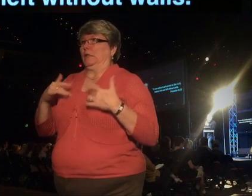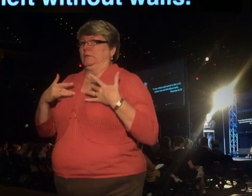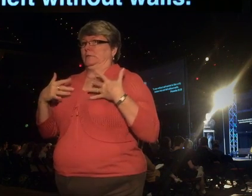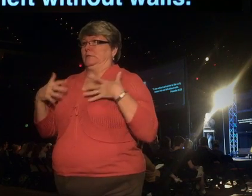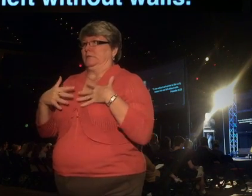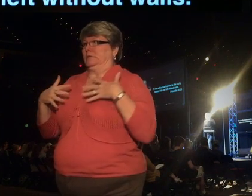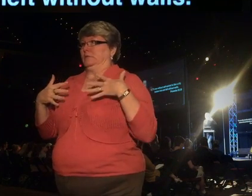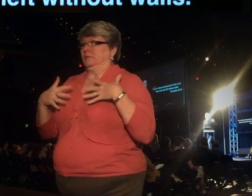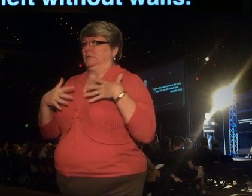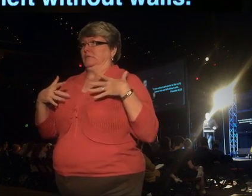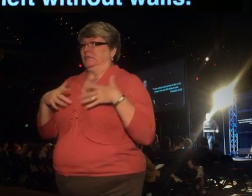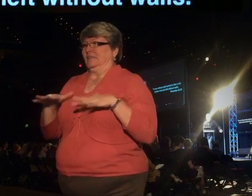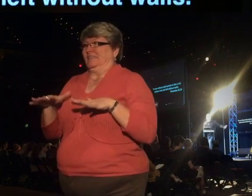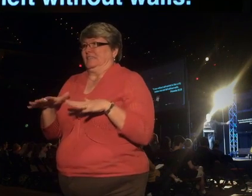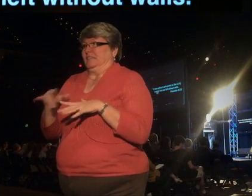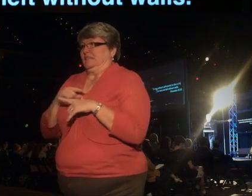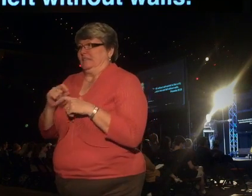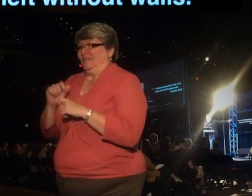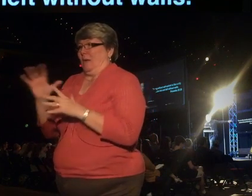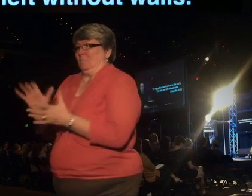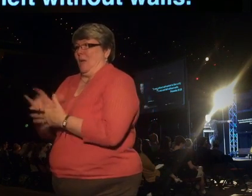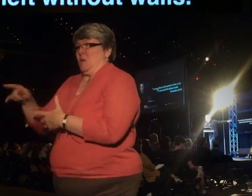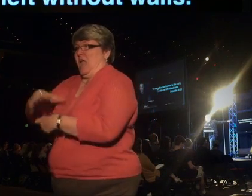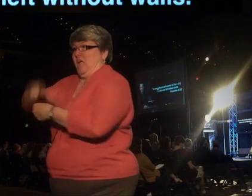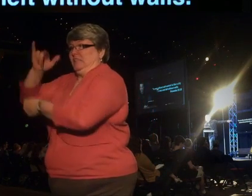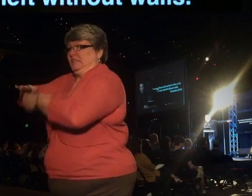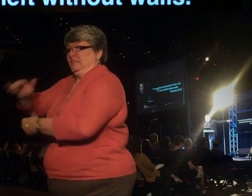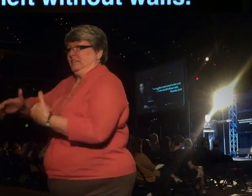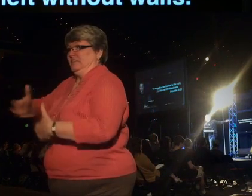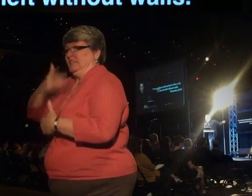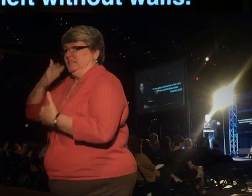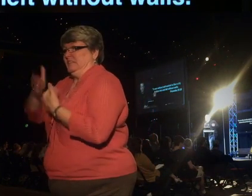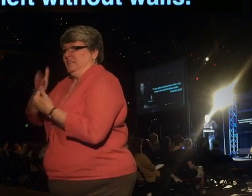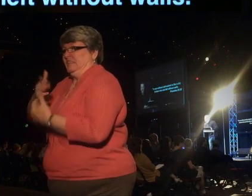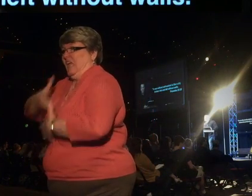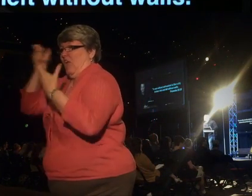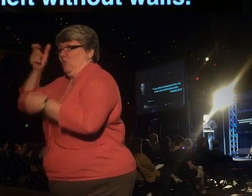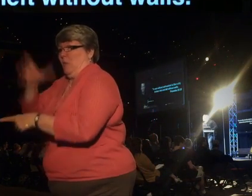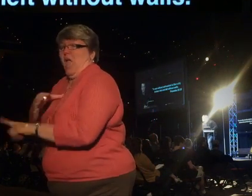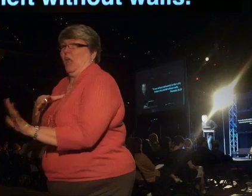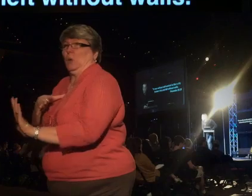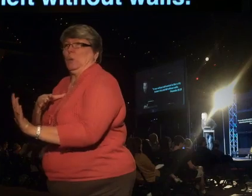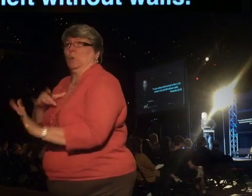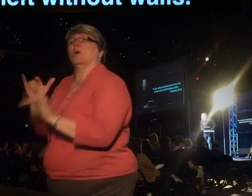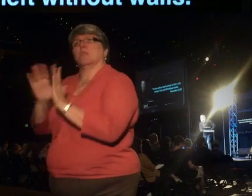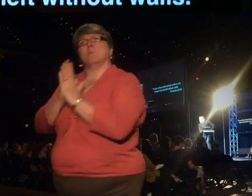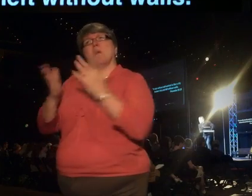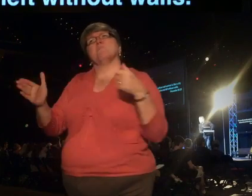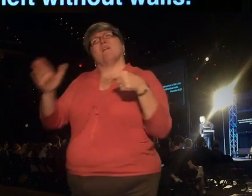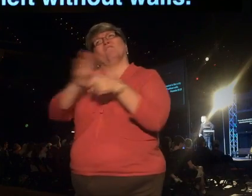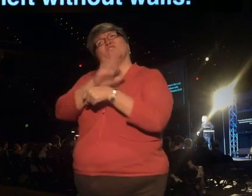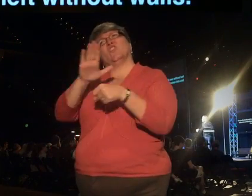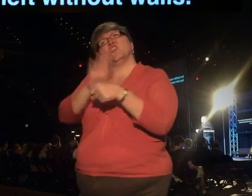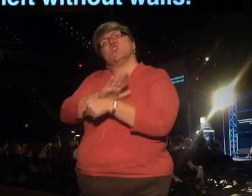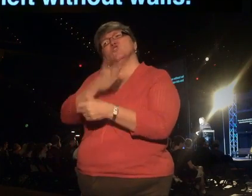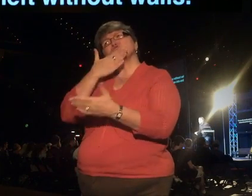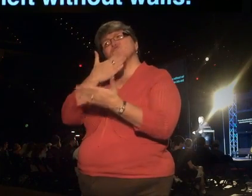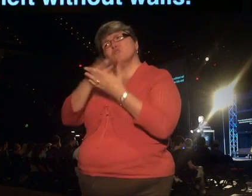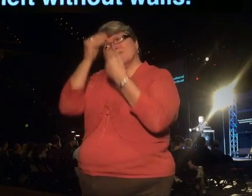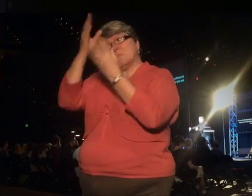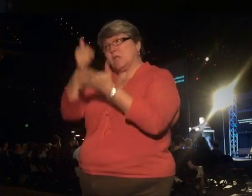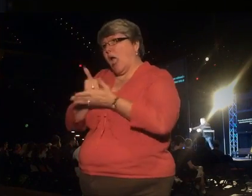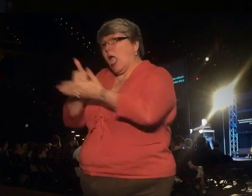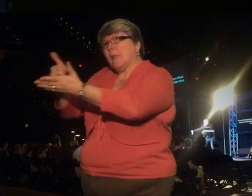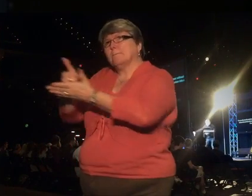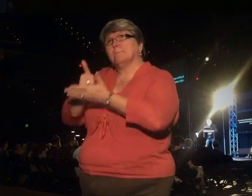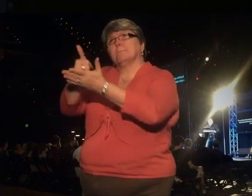on eggshells. There'll be a fragility if you marry an angry man. So the Bible's filled with helpful